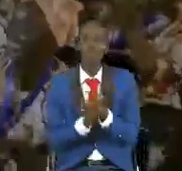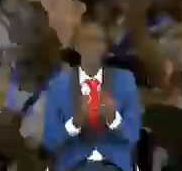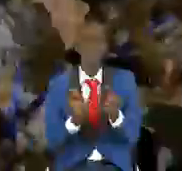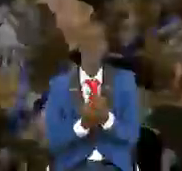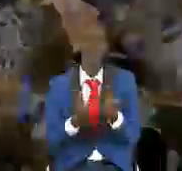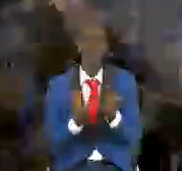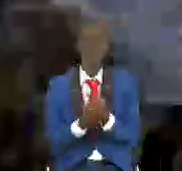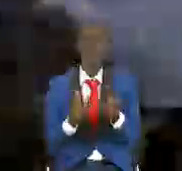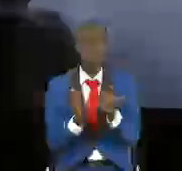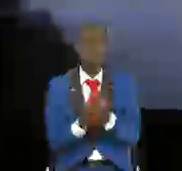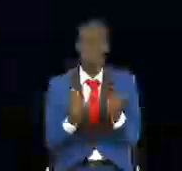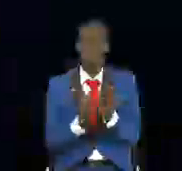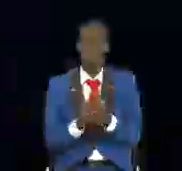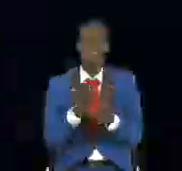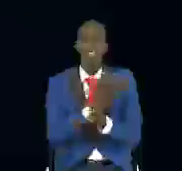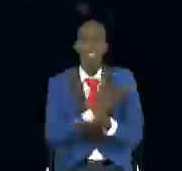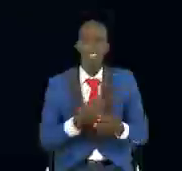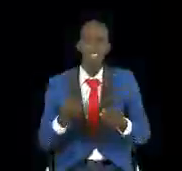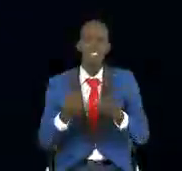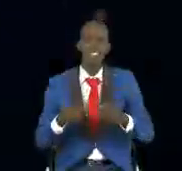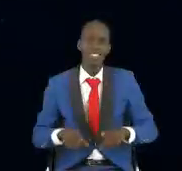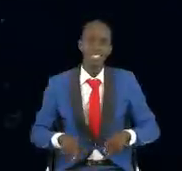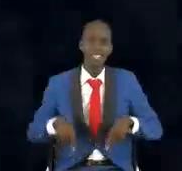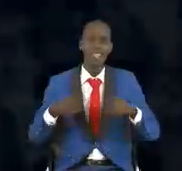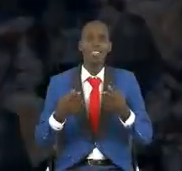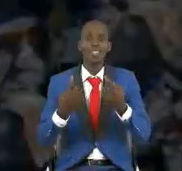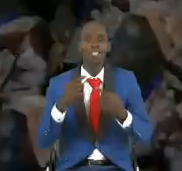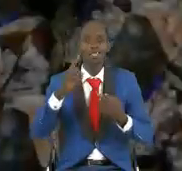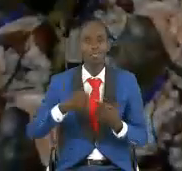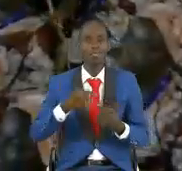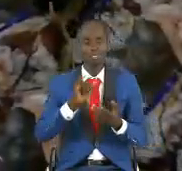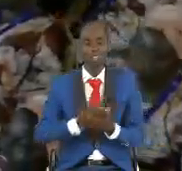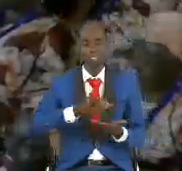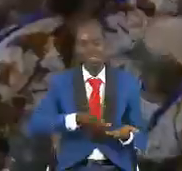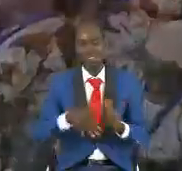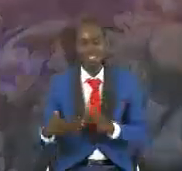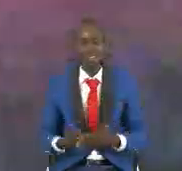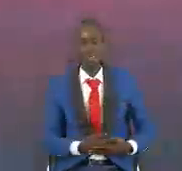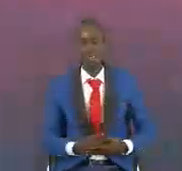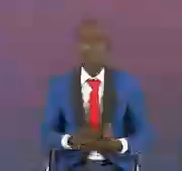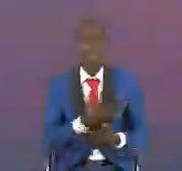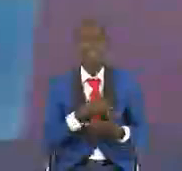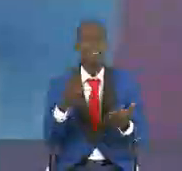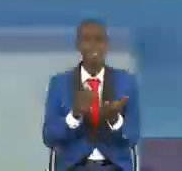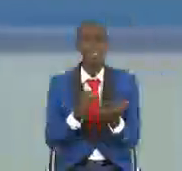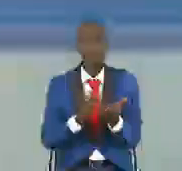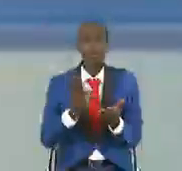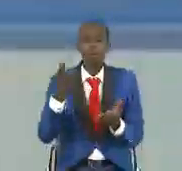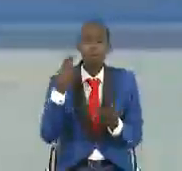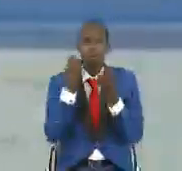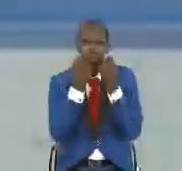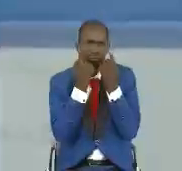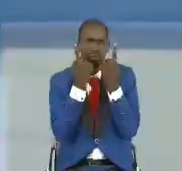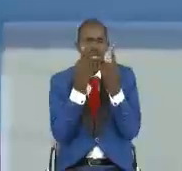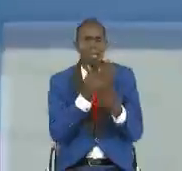And life came to that dead or born baby. And the doctors, they were surprised. They said,